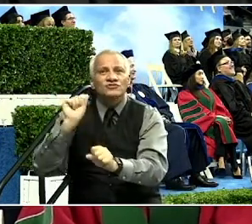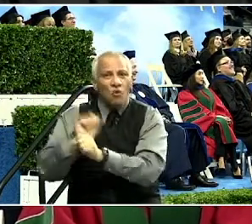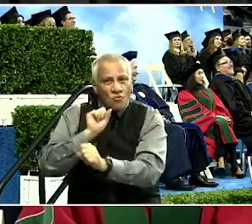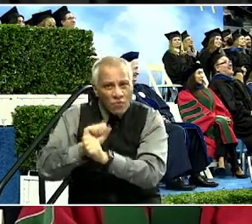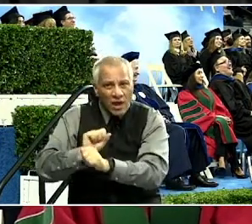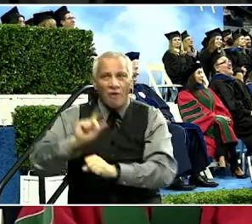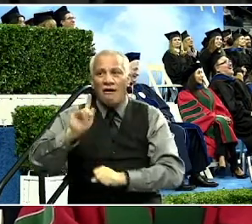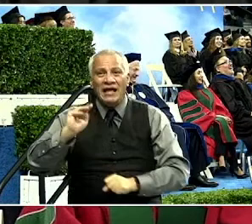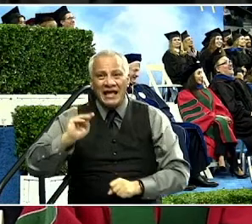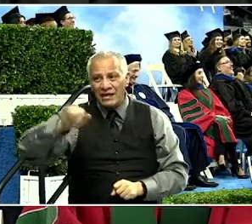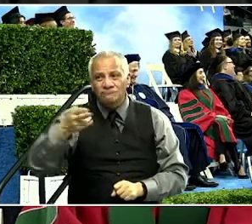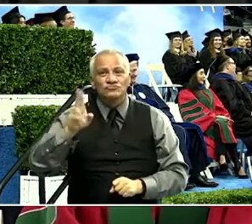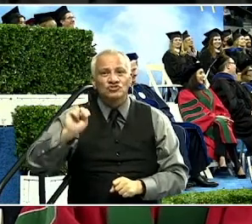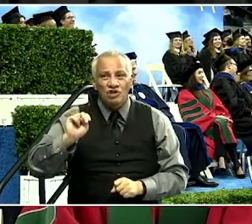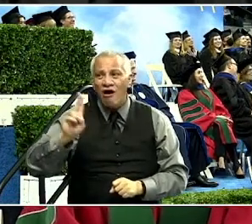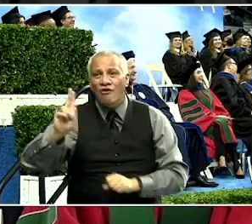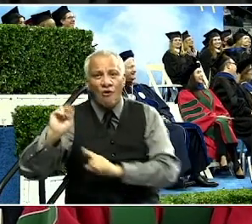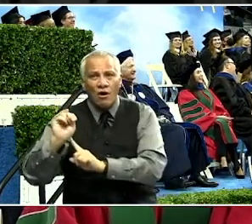Jong-un.